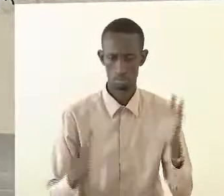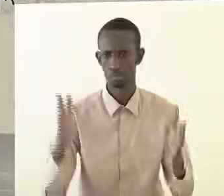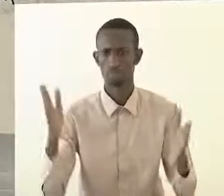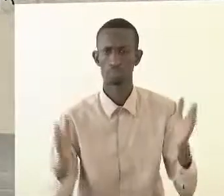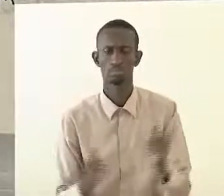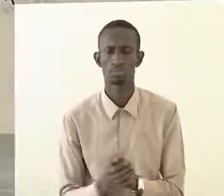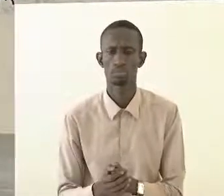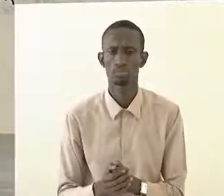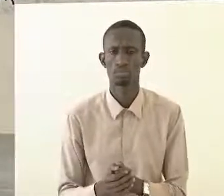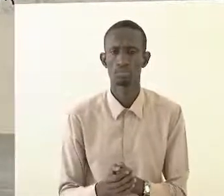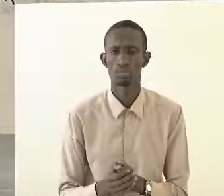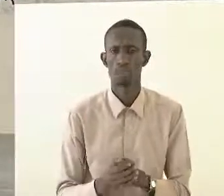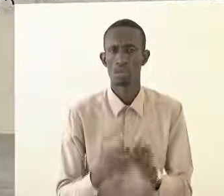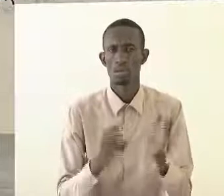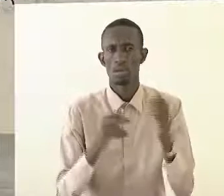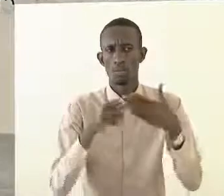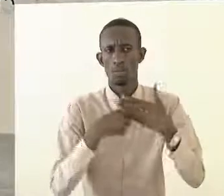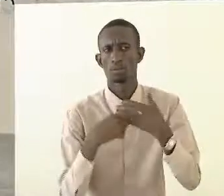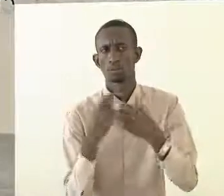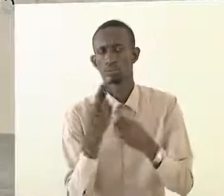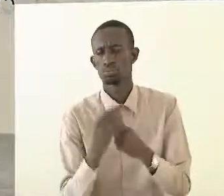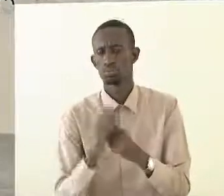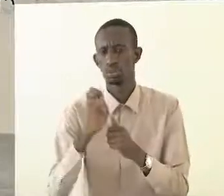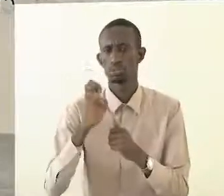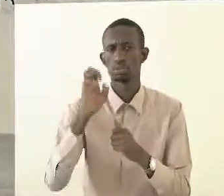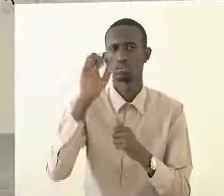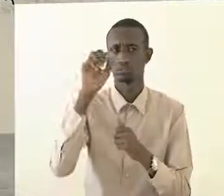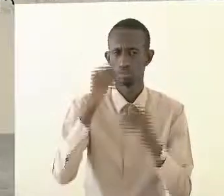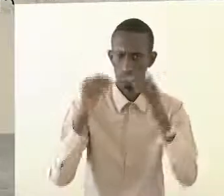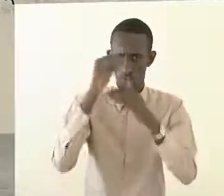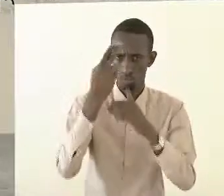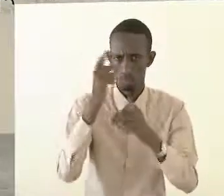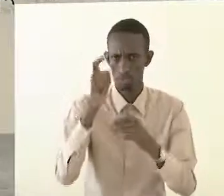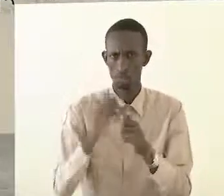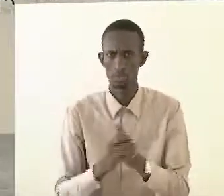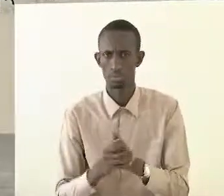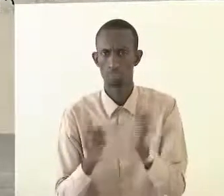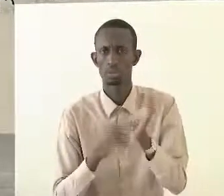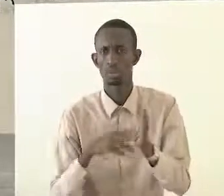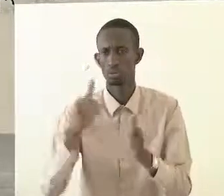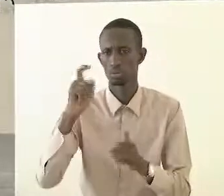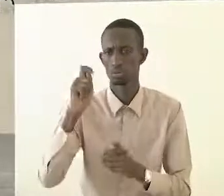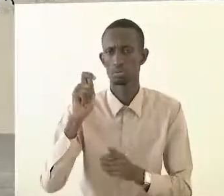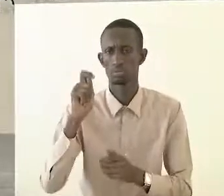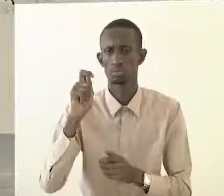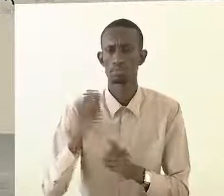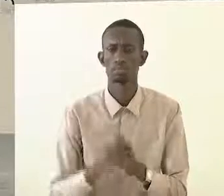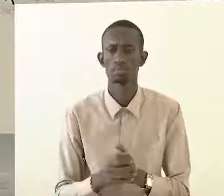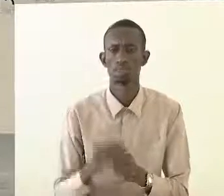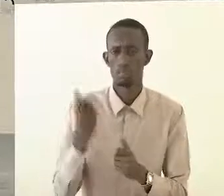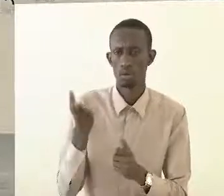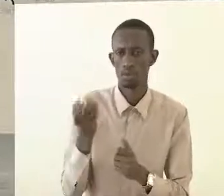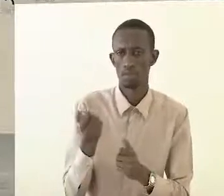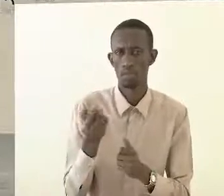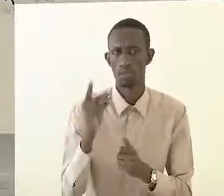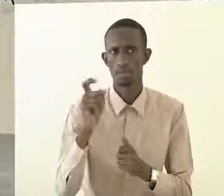e power 2x, because the derivative of 1 is 0, which is equal to dt. Here you have a dx.